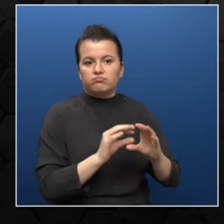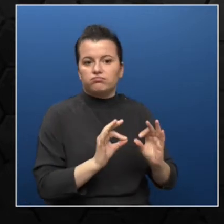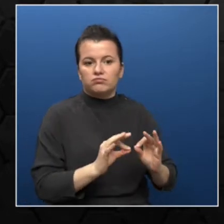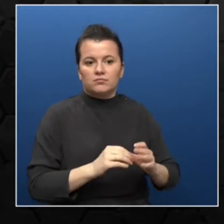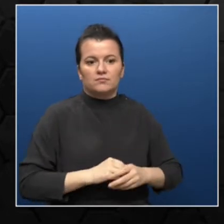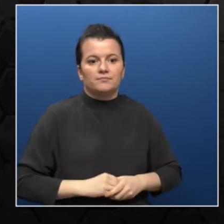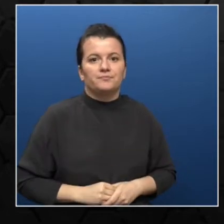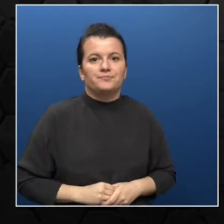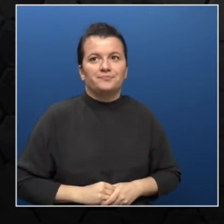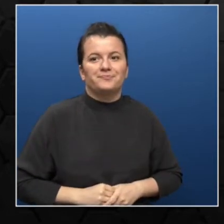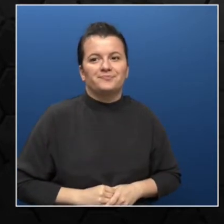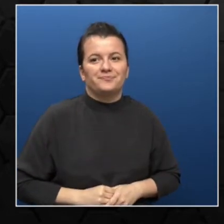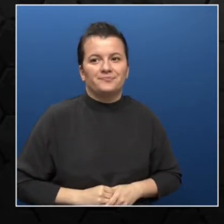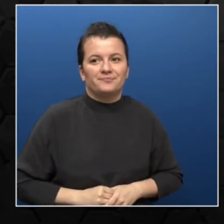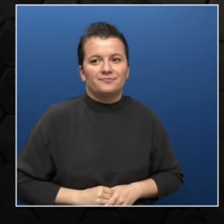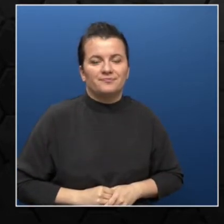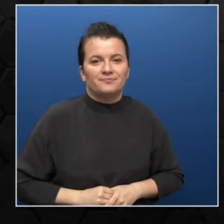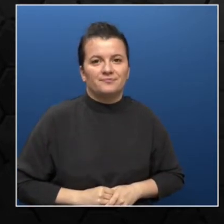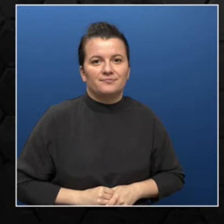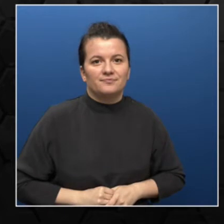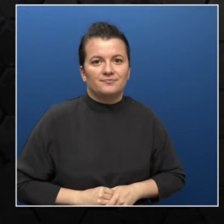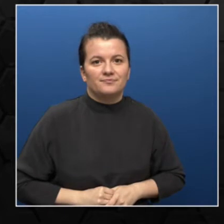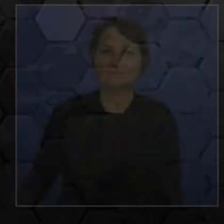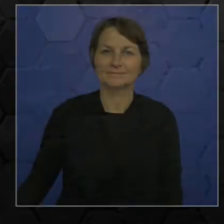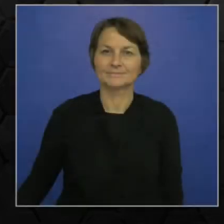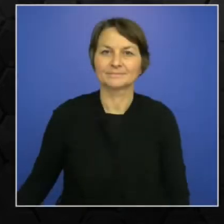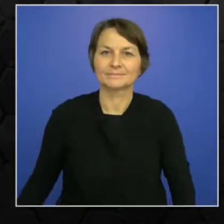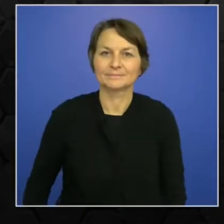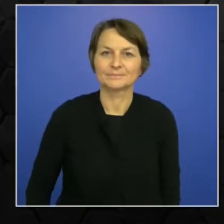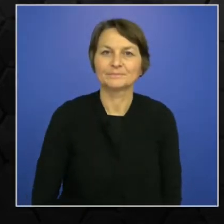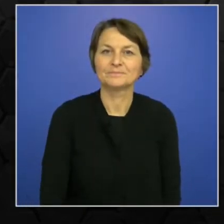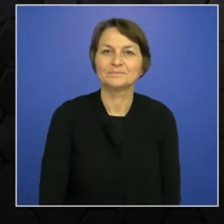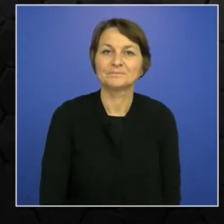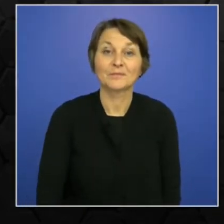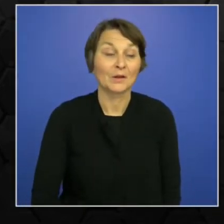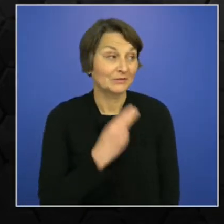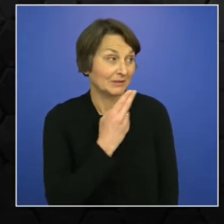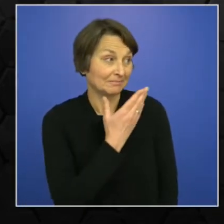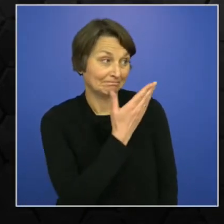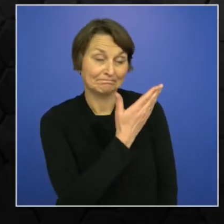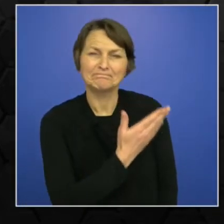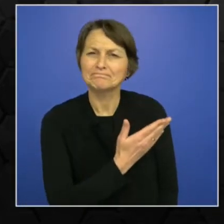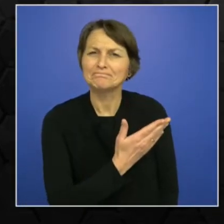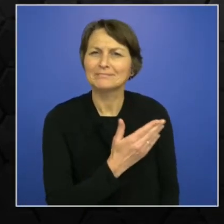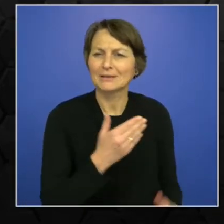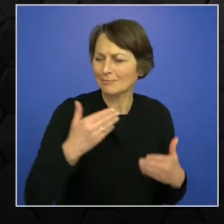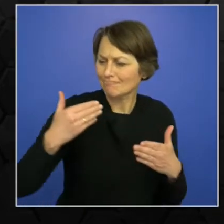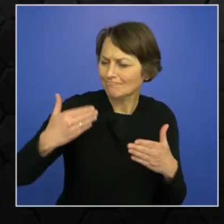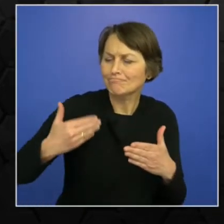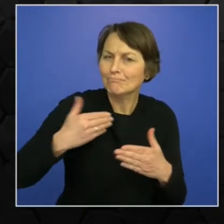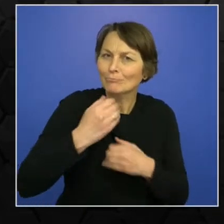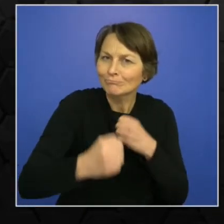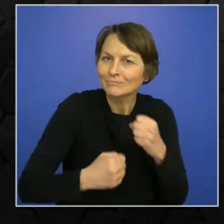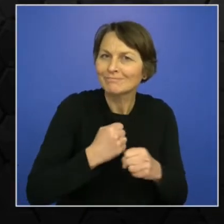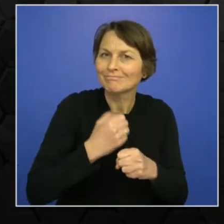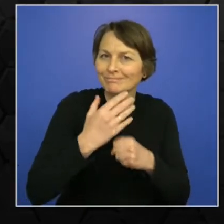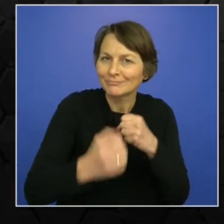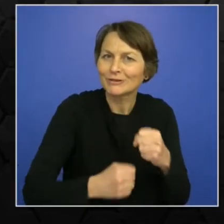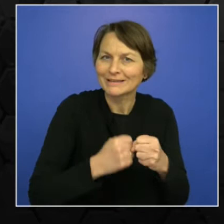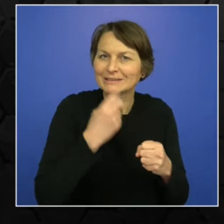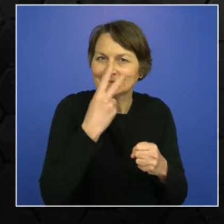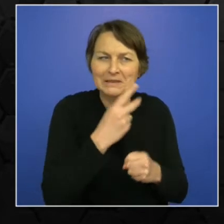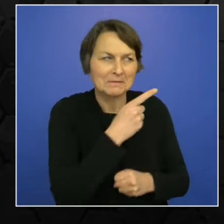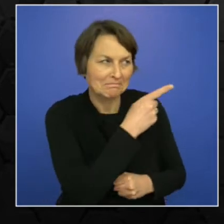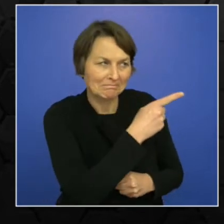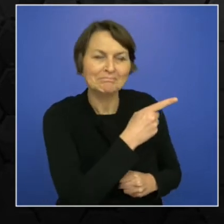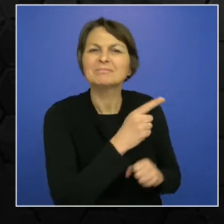So some of the state-of-the-art models that we have seen throughout the years include the MobileNet V2